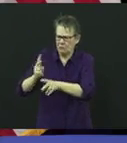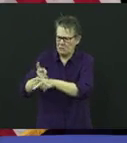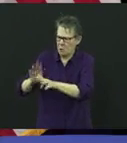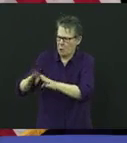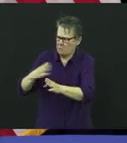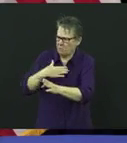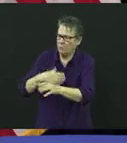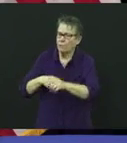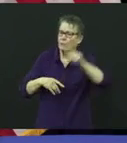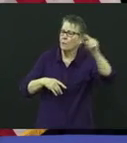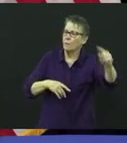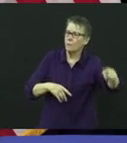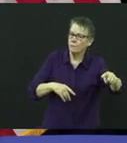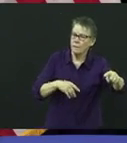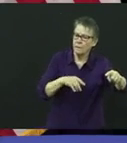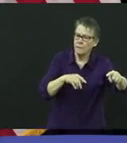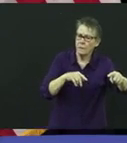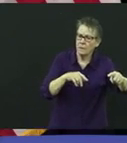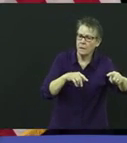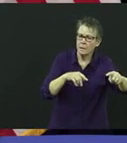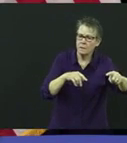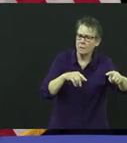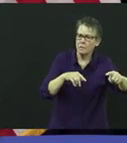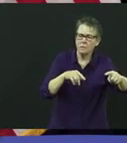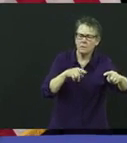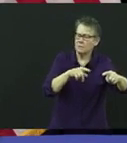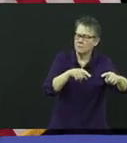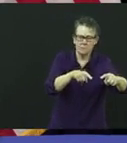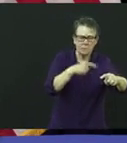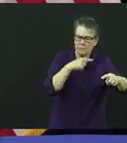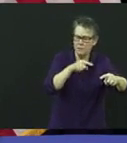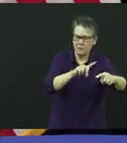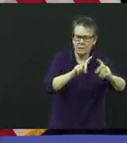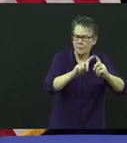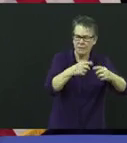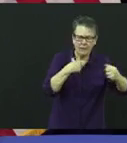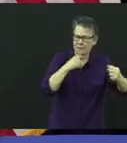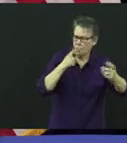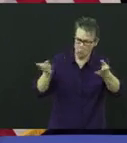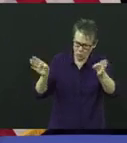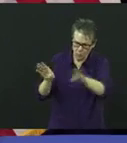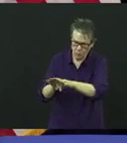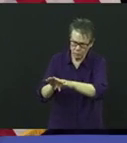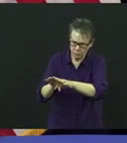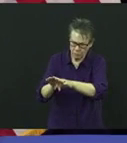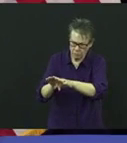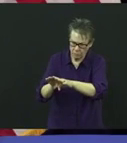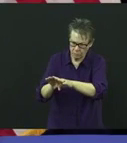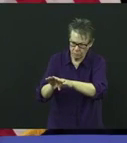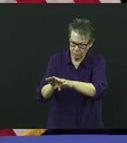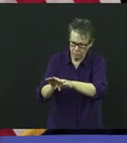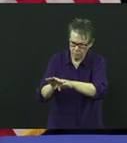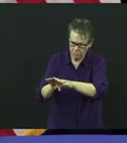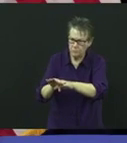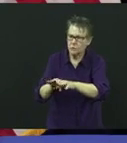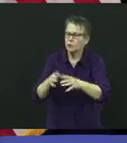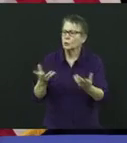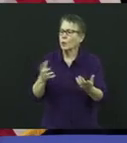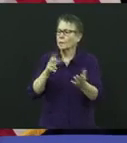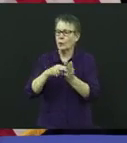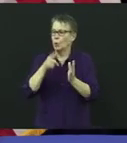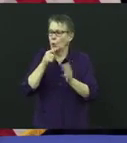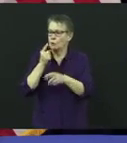I'll give you my view on this, and Judy, you should weigh in here as usual. Senator Vitale, by the way, has been very good about this. He and I spoke